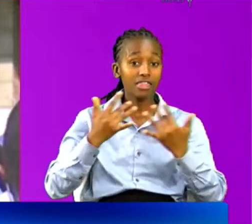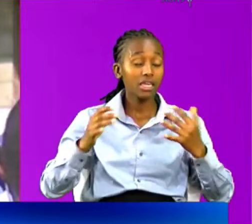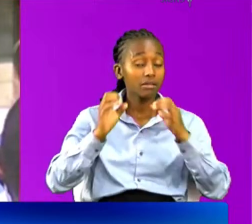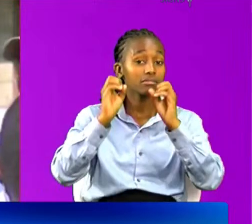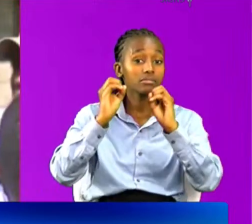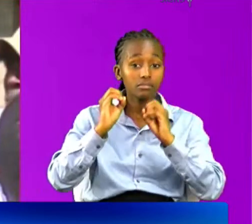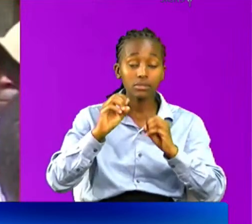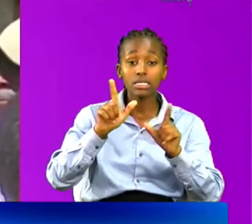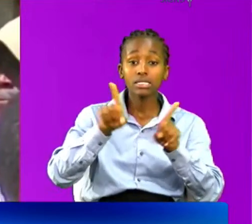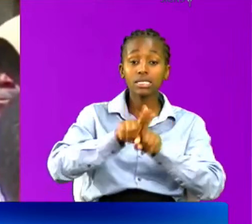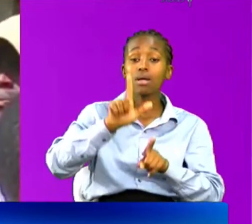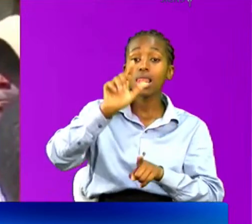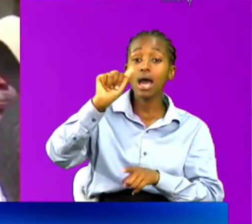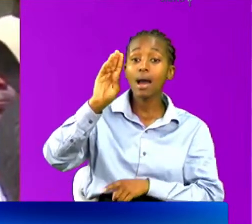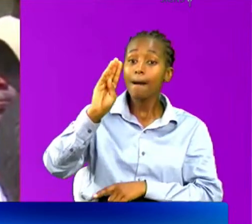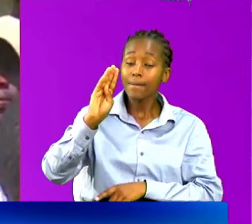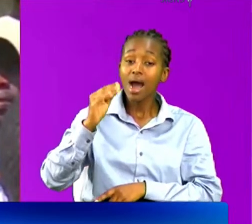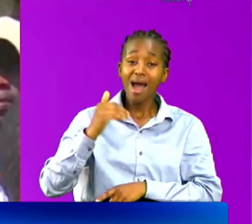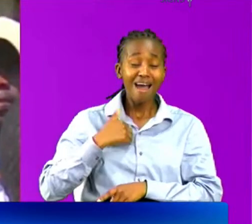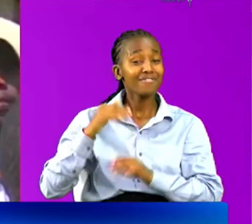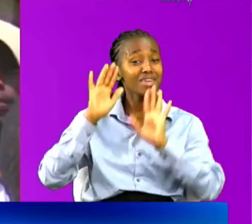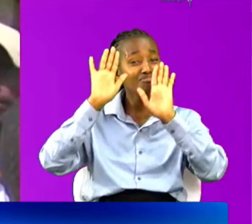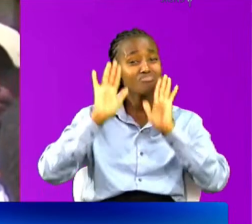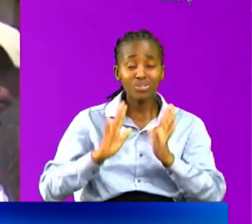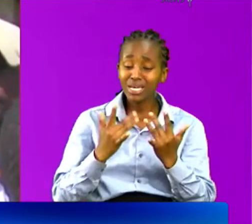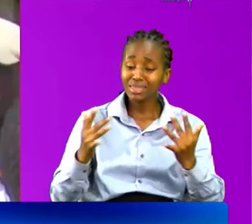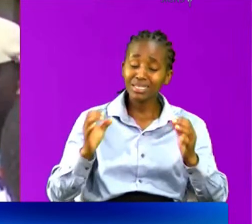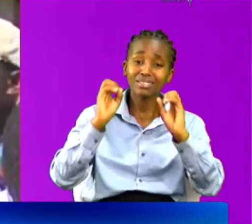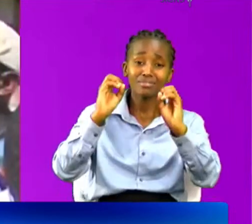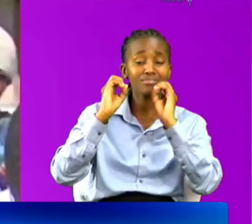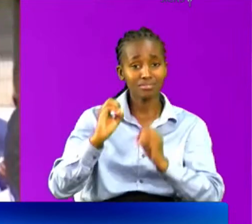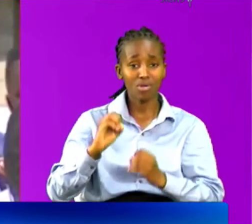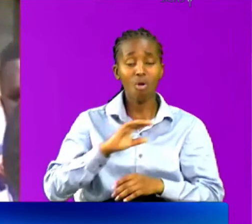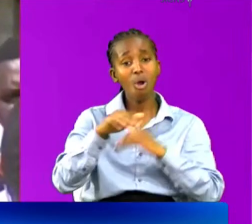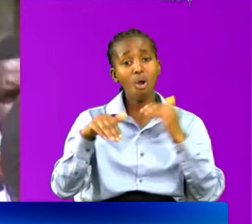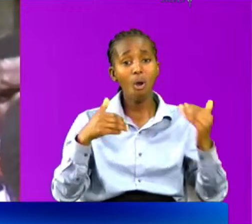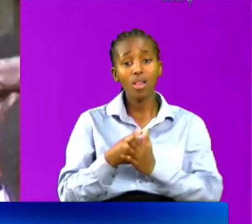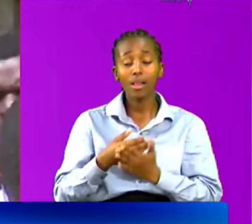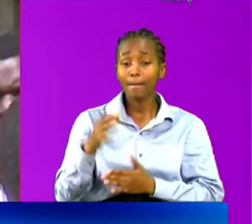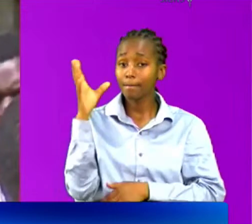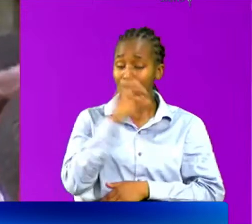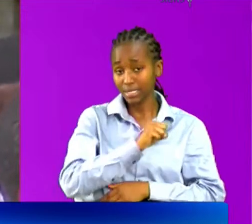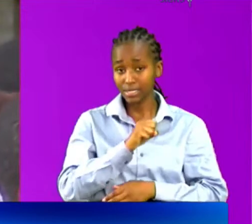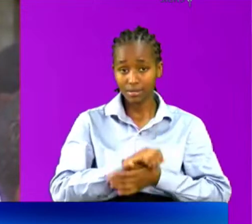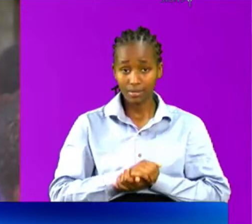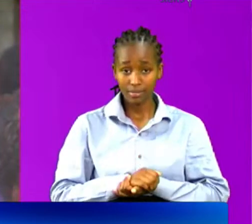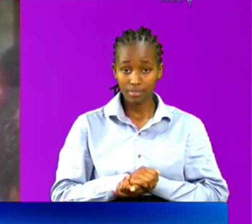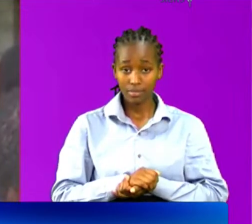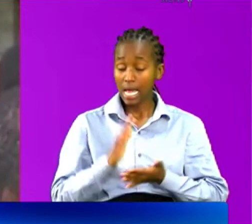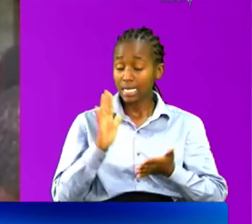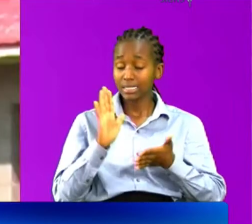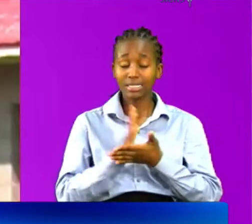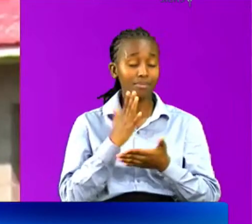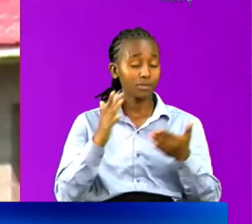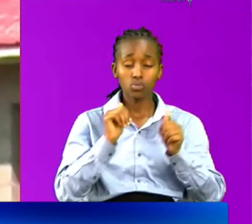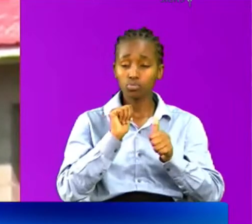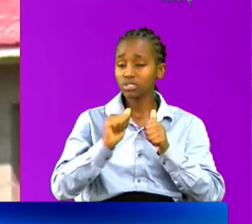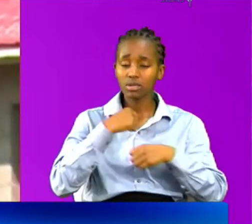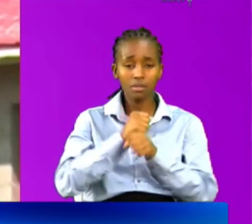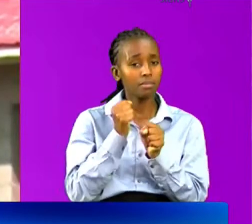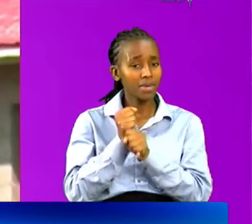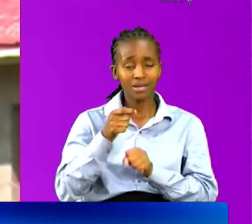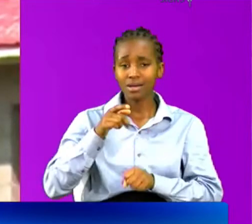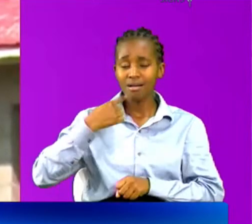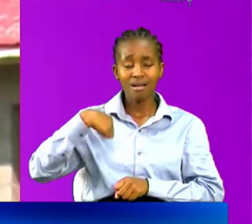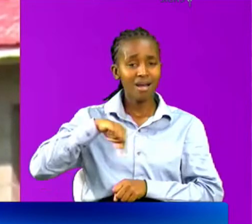functioning because we lack the essential reagents. So that is not something that we are proud of as a facility. We have been